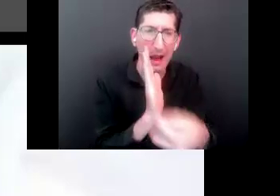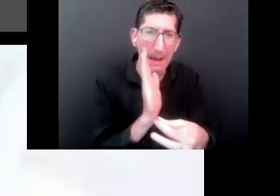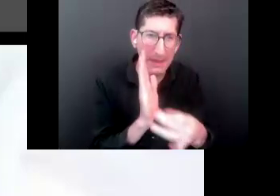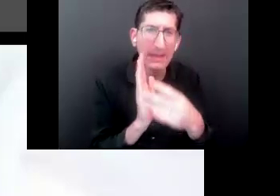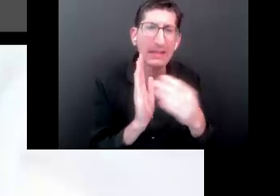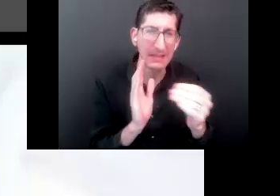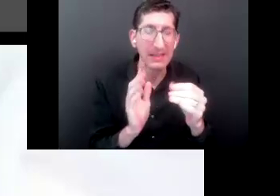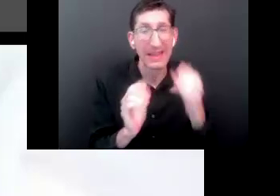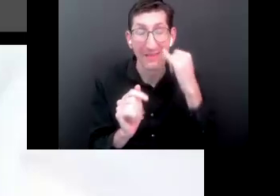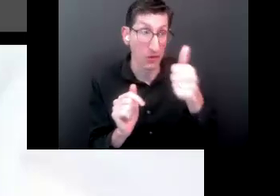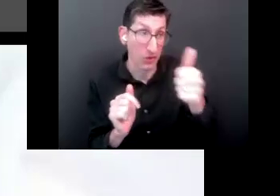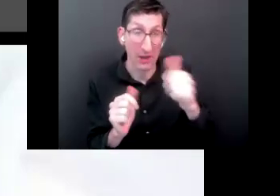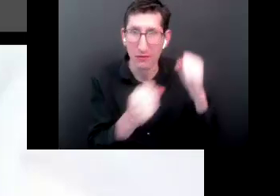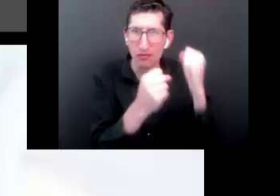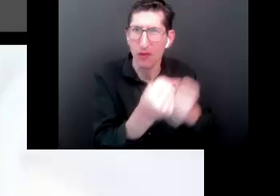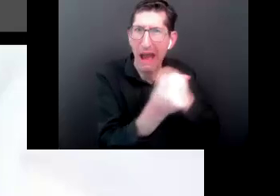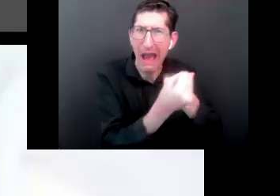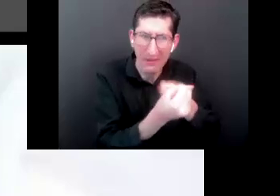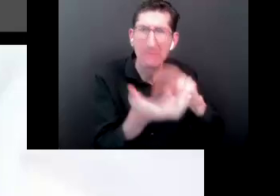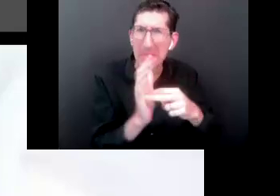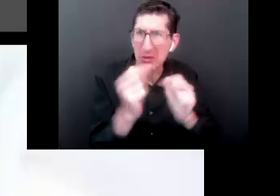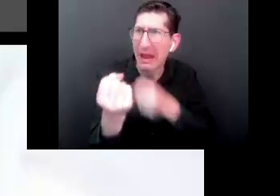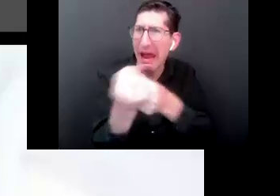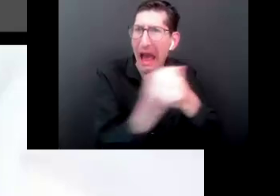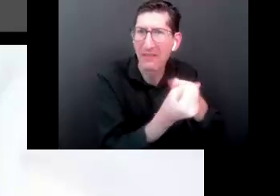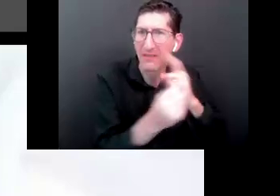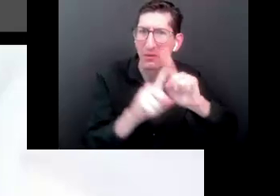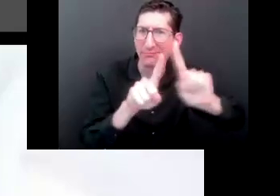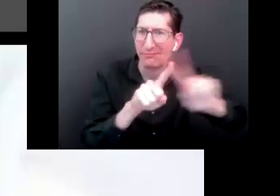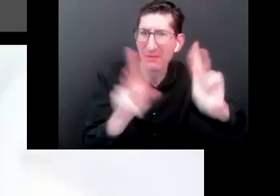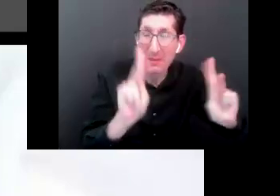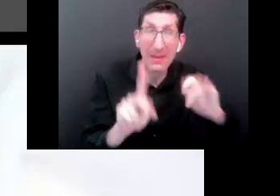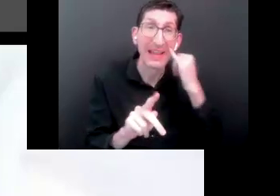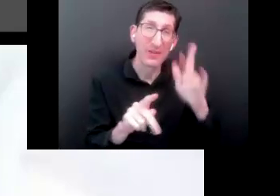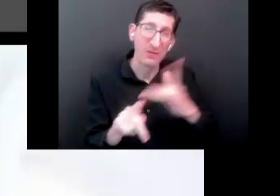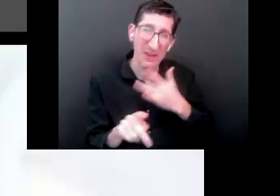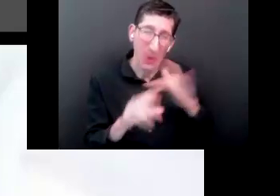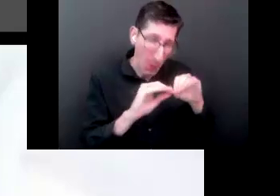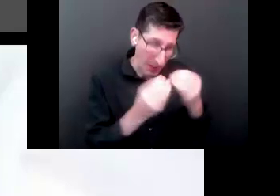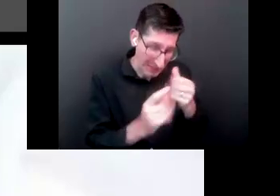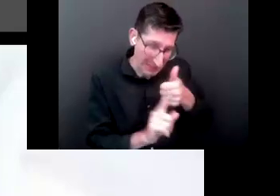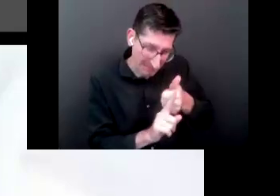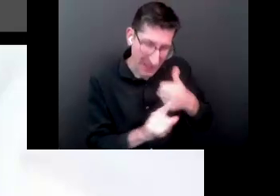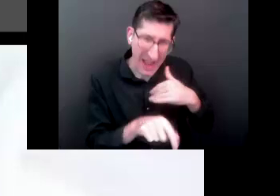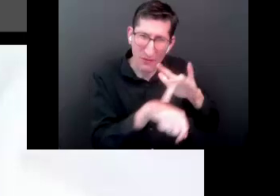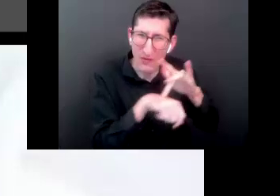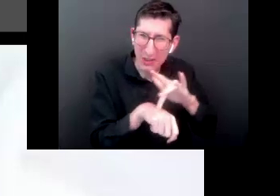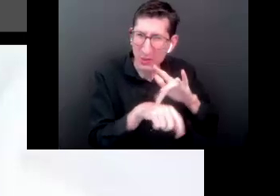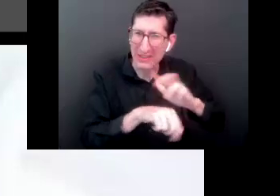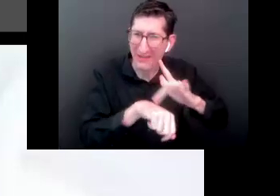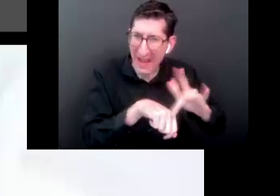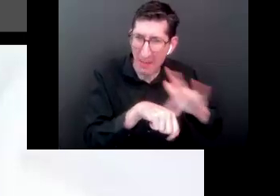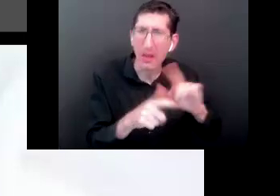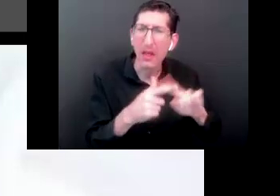strong advocate that can advocate across difference, if you feel like your organization has resources in place, we put it here. If you feel